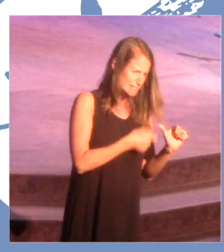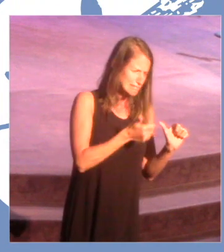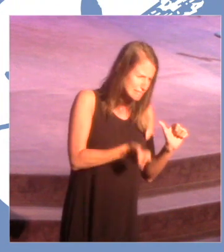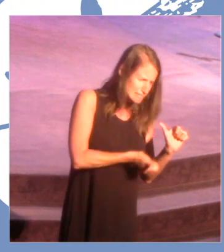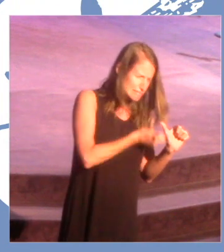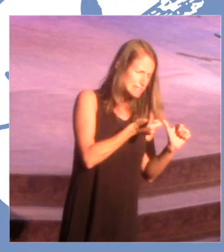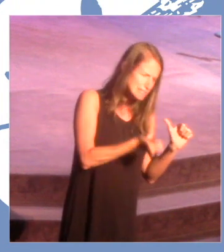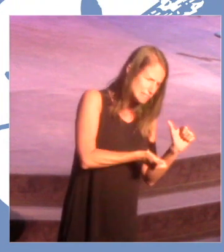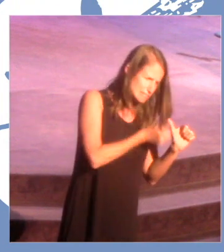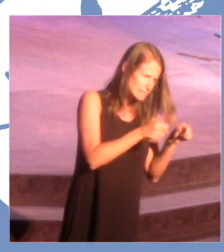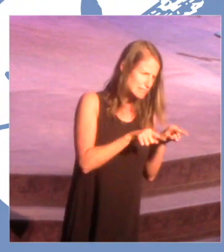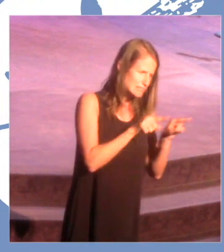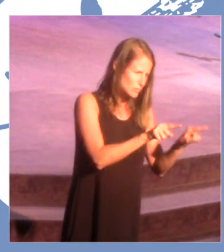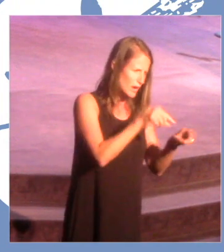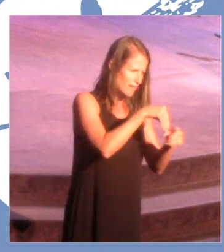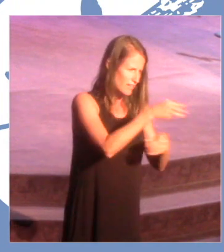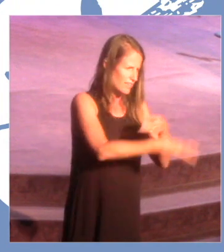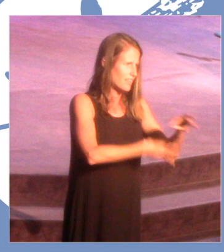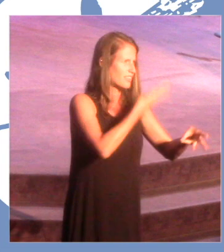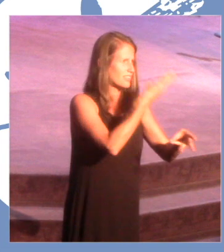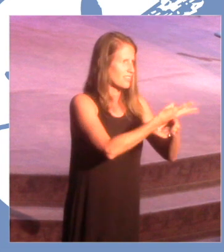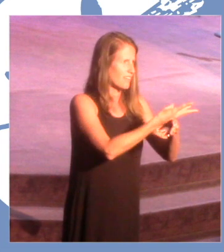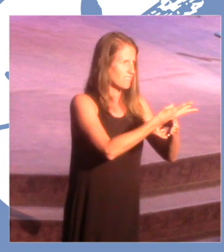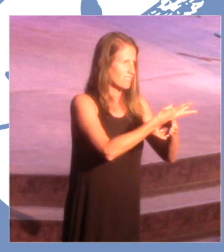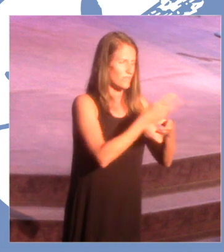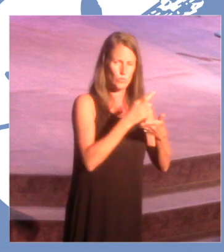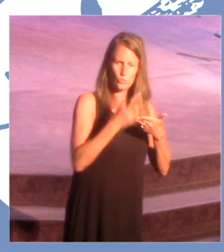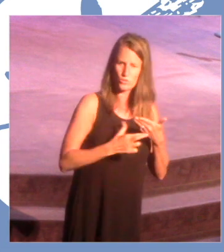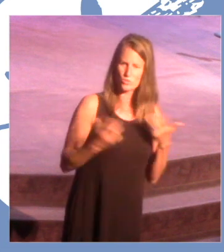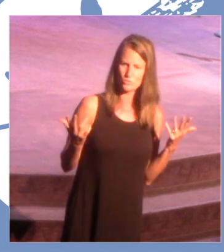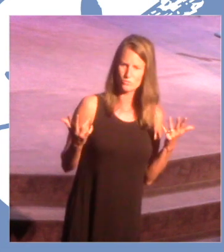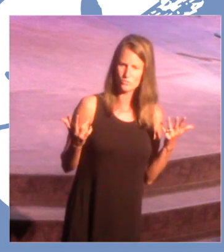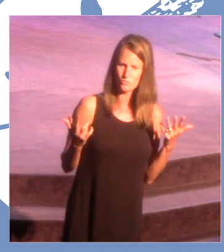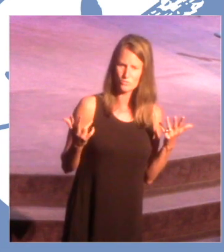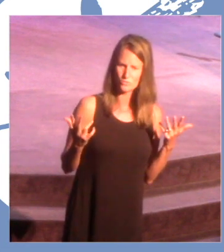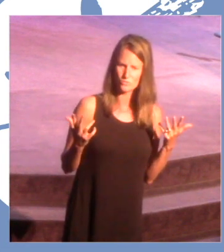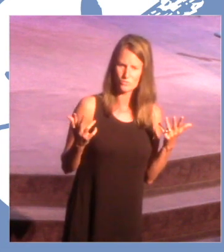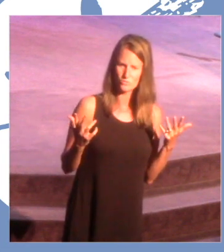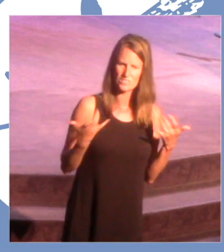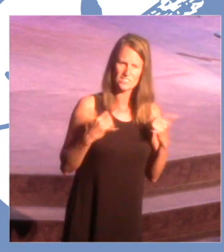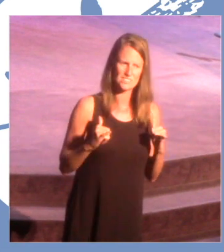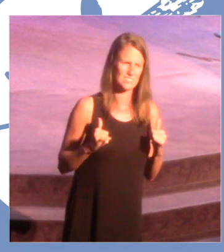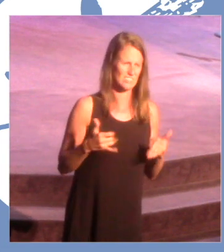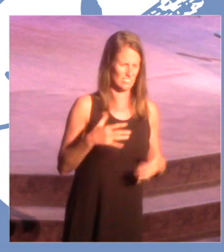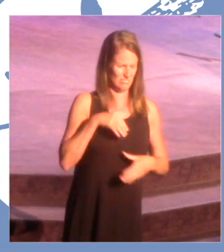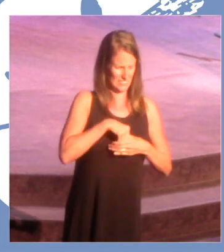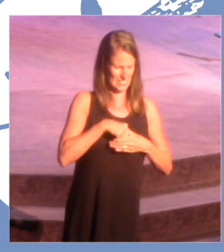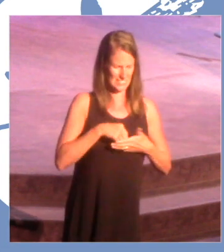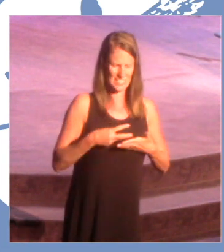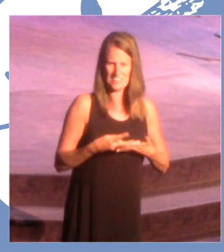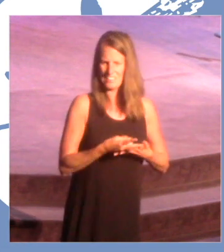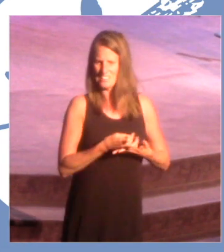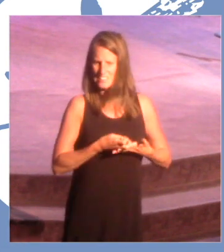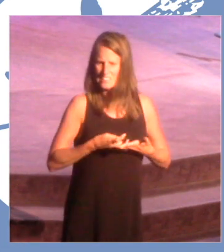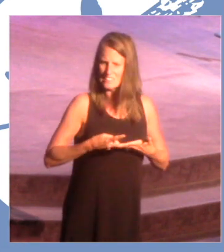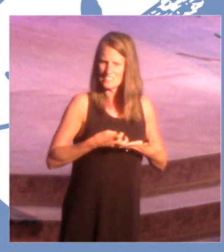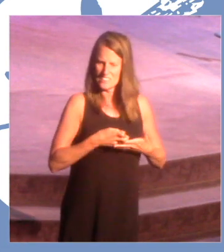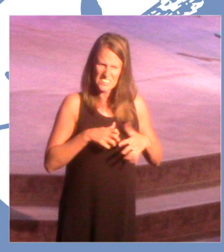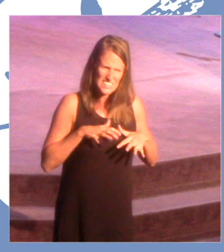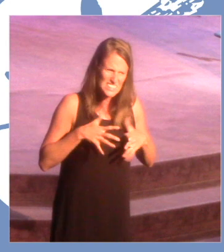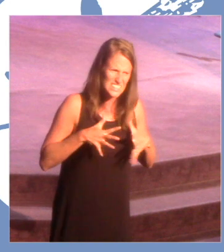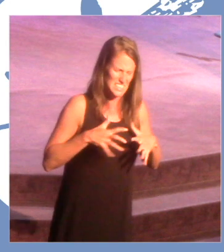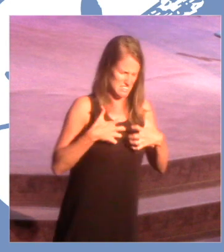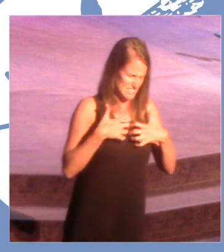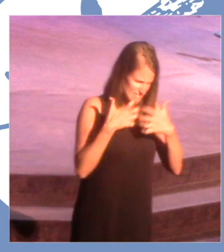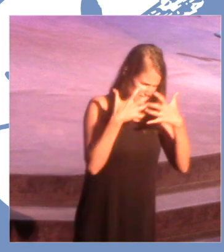desires ad infinitum. The result? A chronic state of restlessness, or worse, angst,